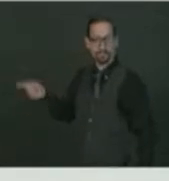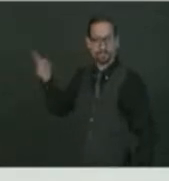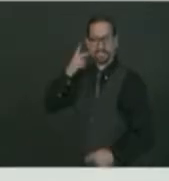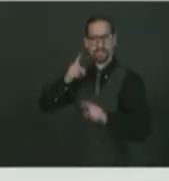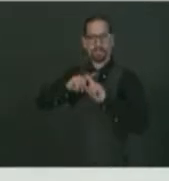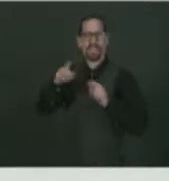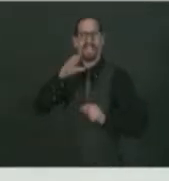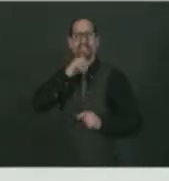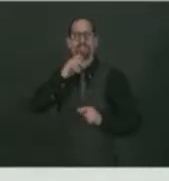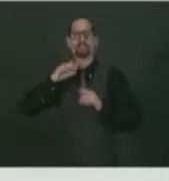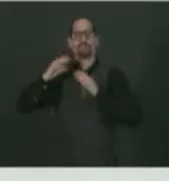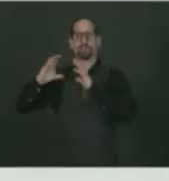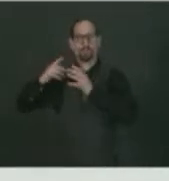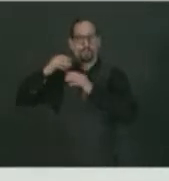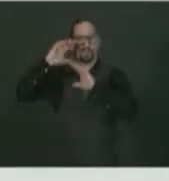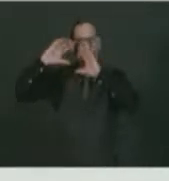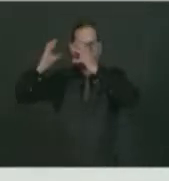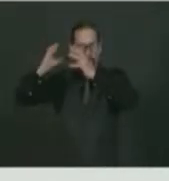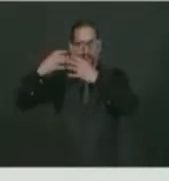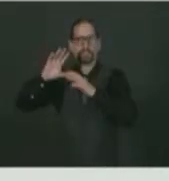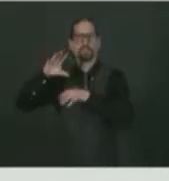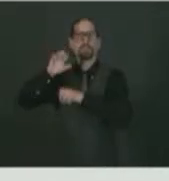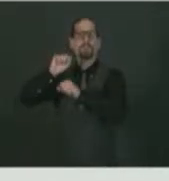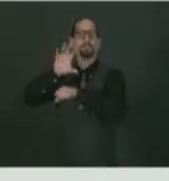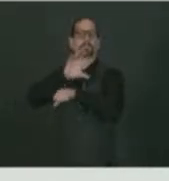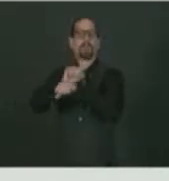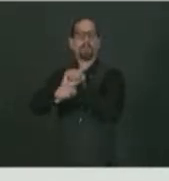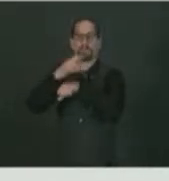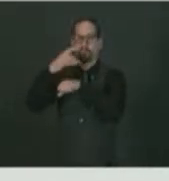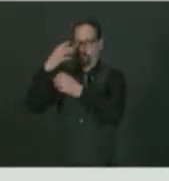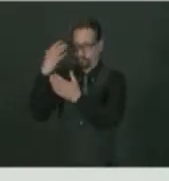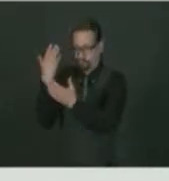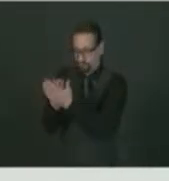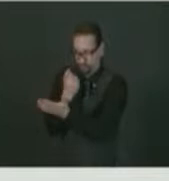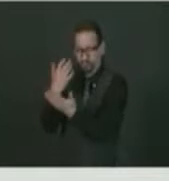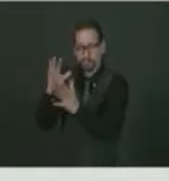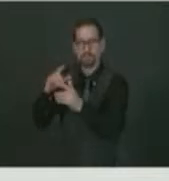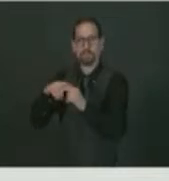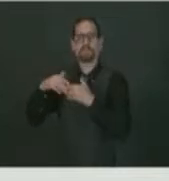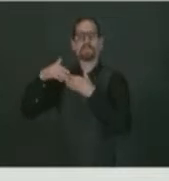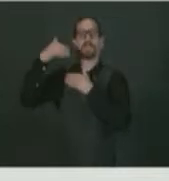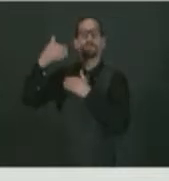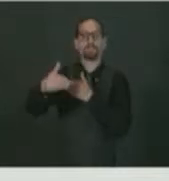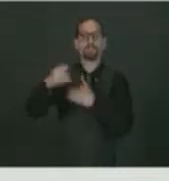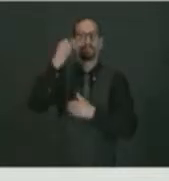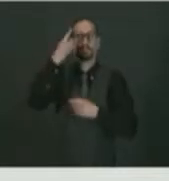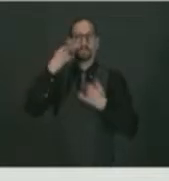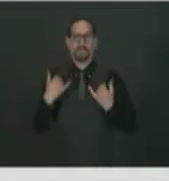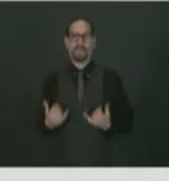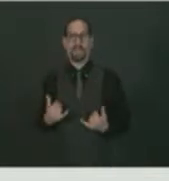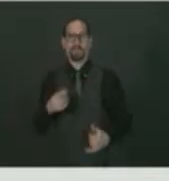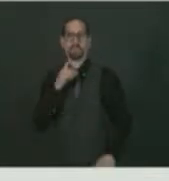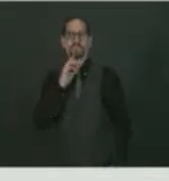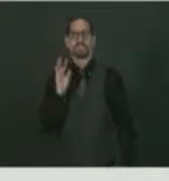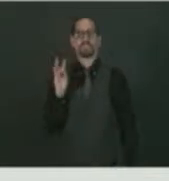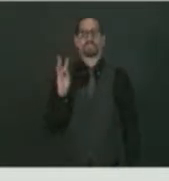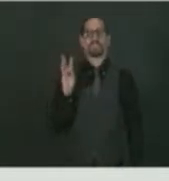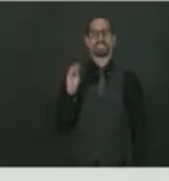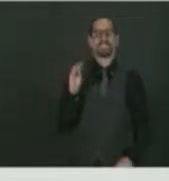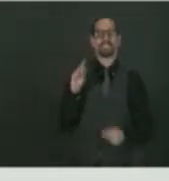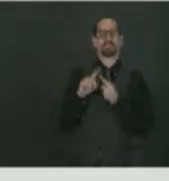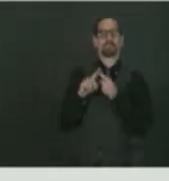on your screen. We are currently vaccinating people who are 60 to 64 and people who are 16